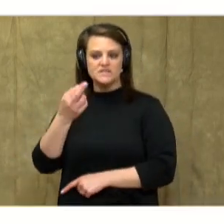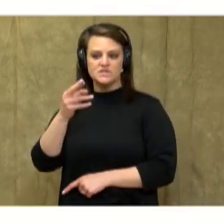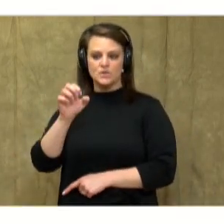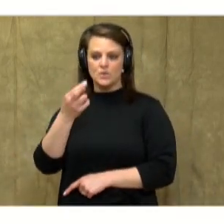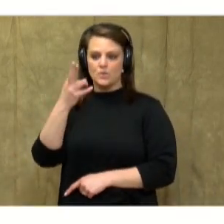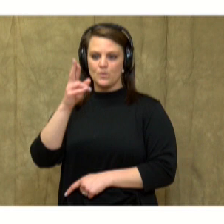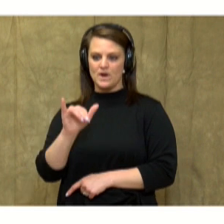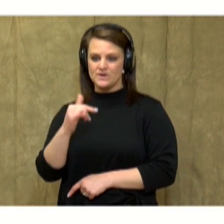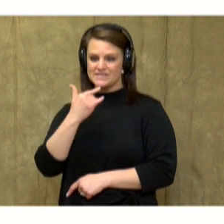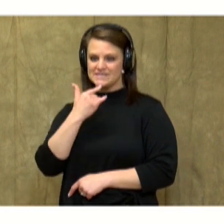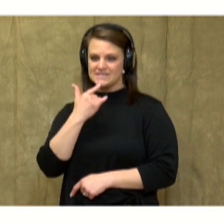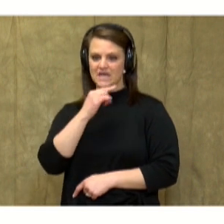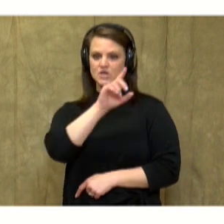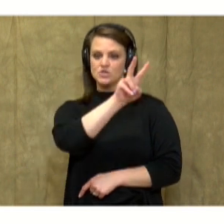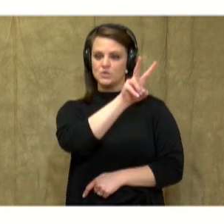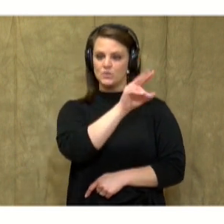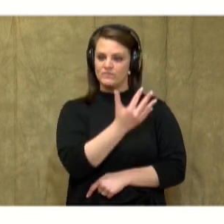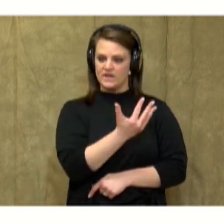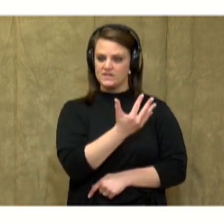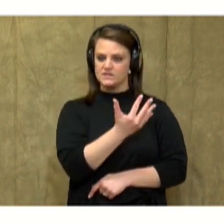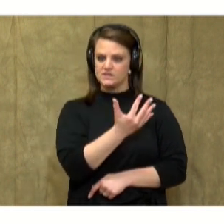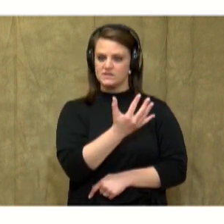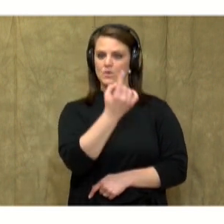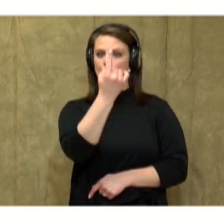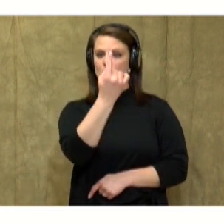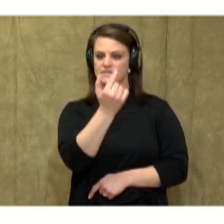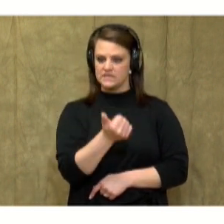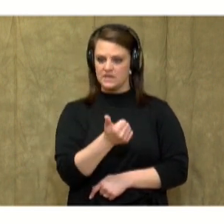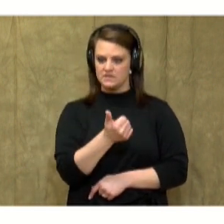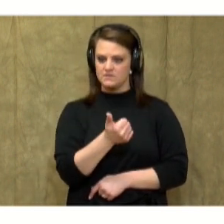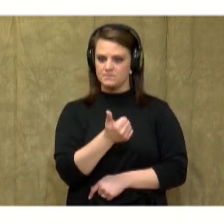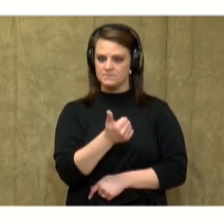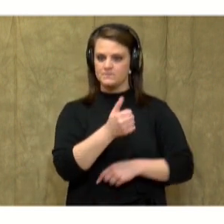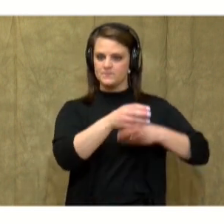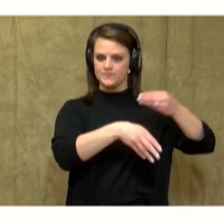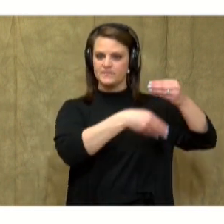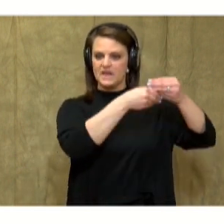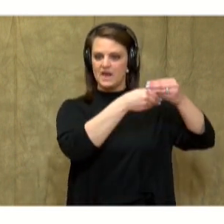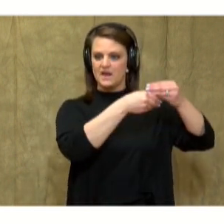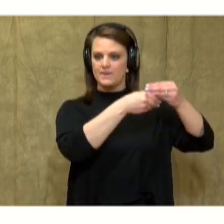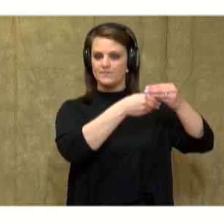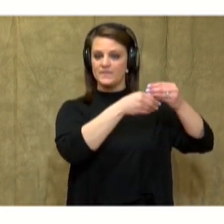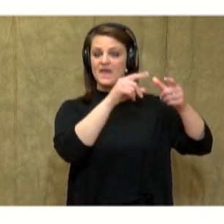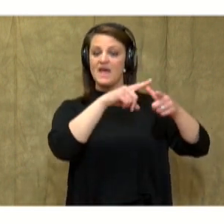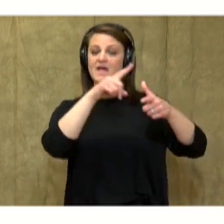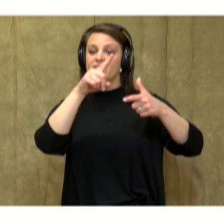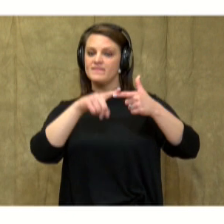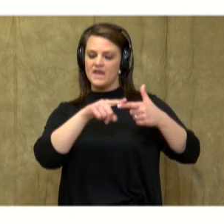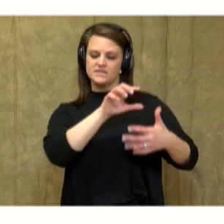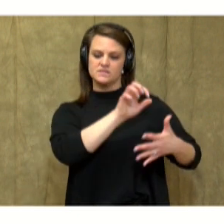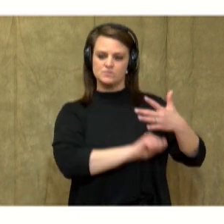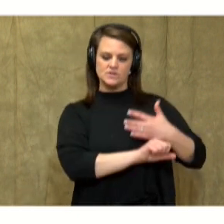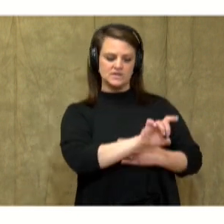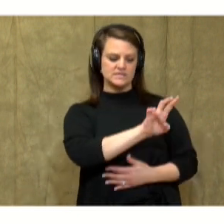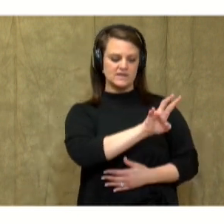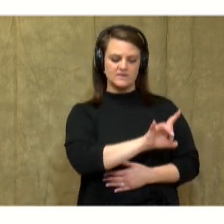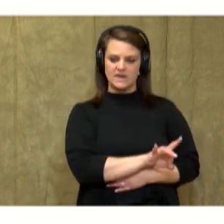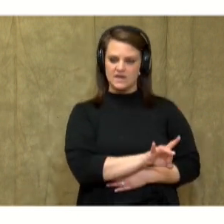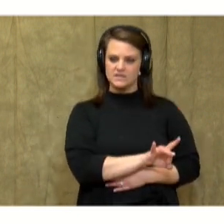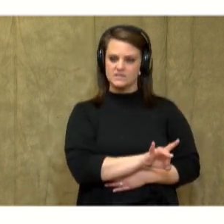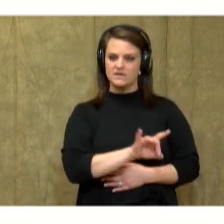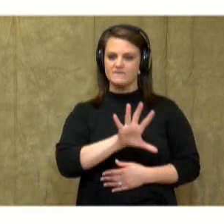to add 2/5 and 1/10. And then to subtract 7/8